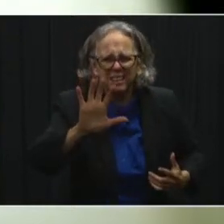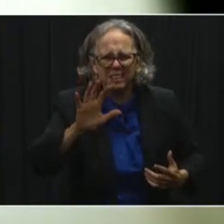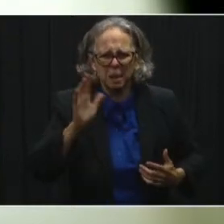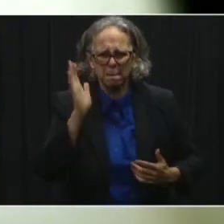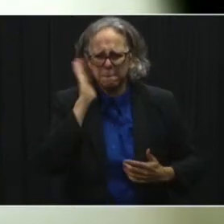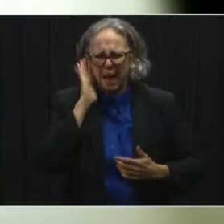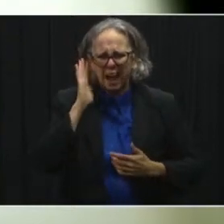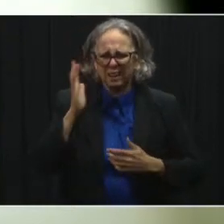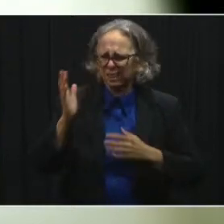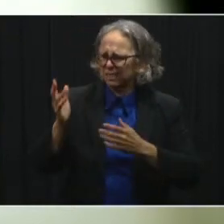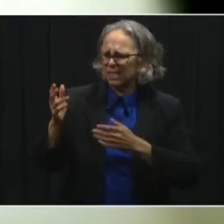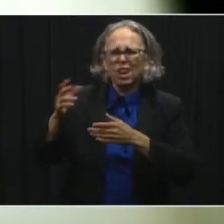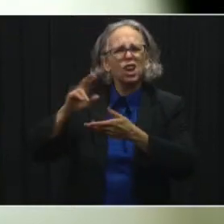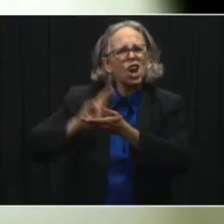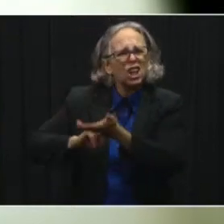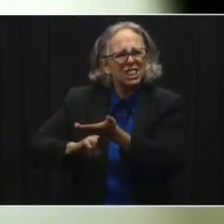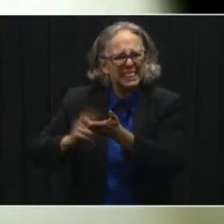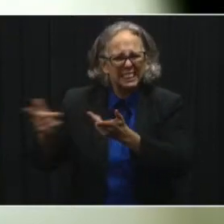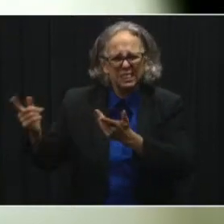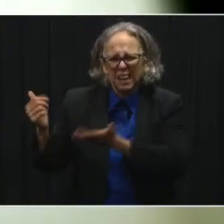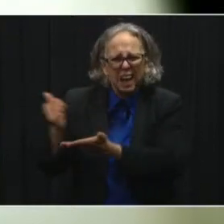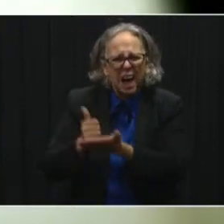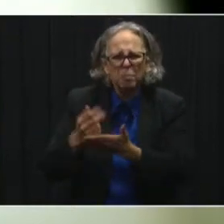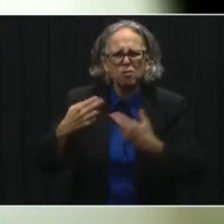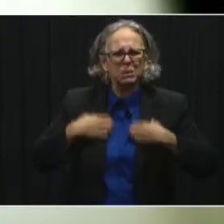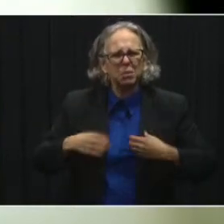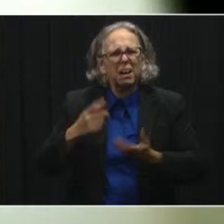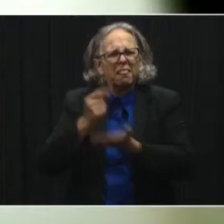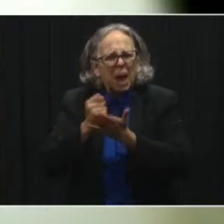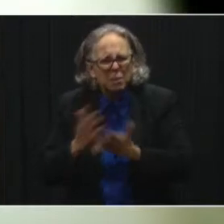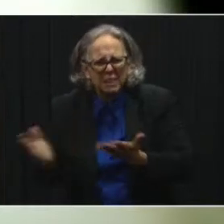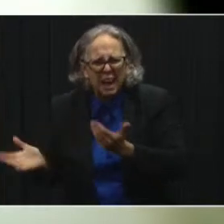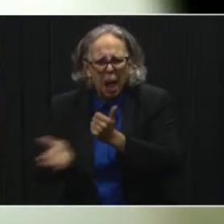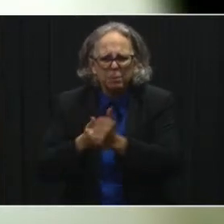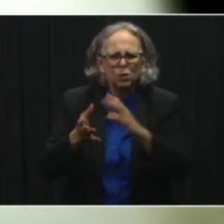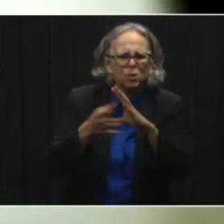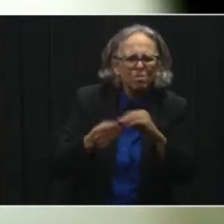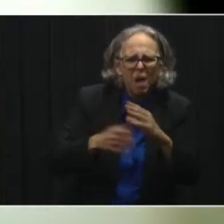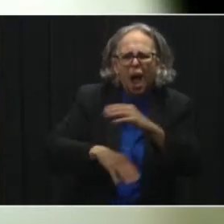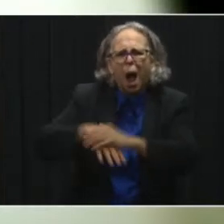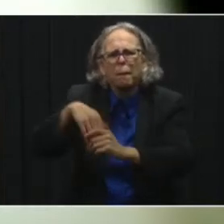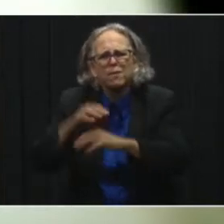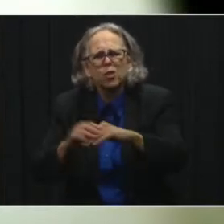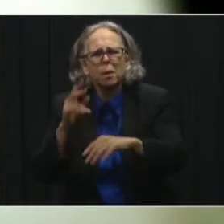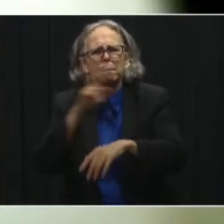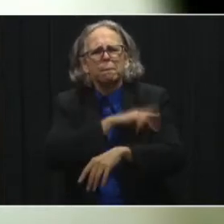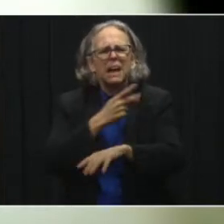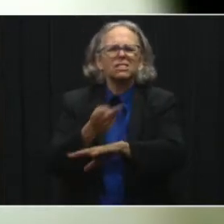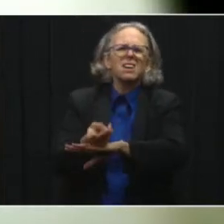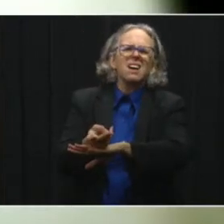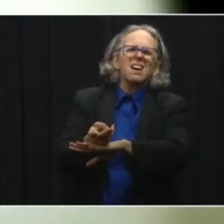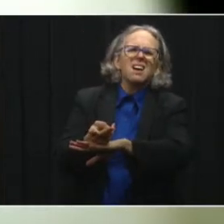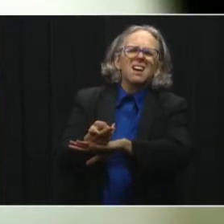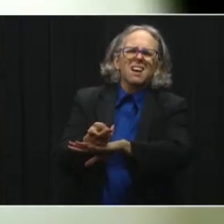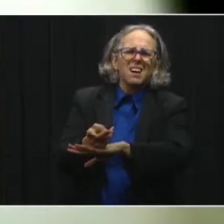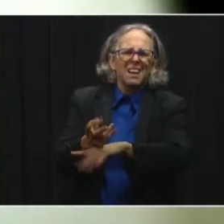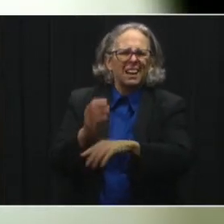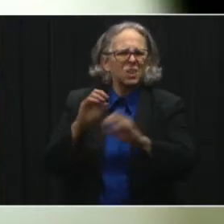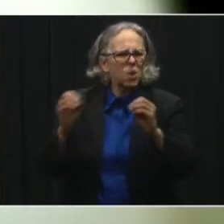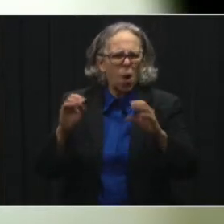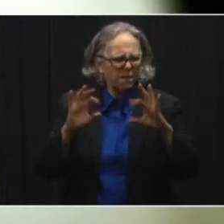docs offer is all they have. Oftentimes they don't have a family member with them to support them in